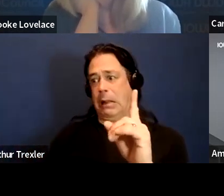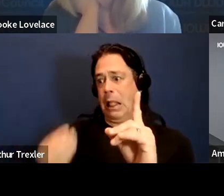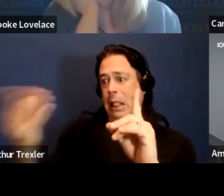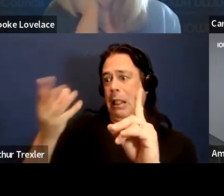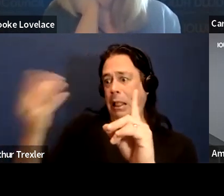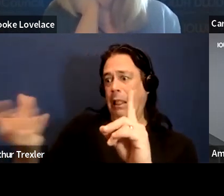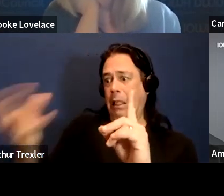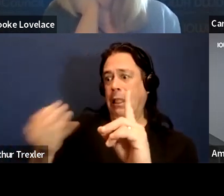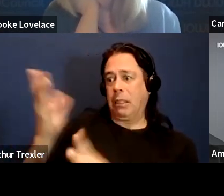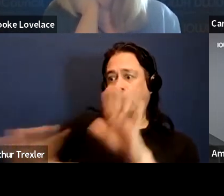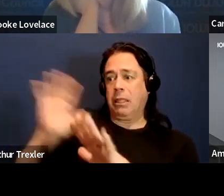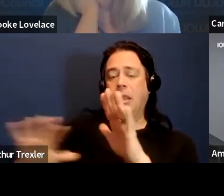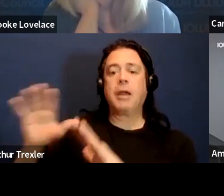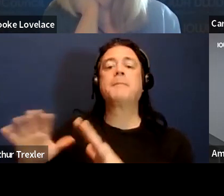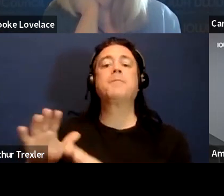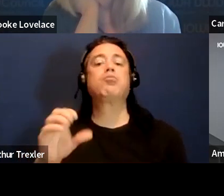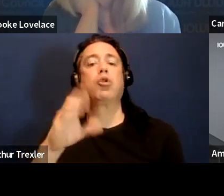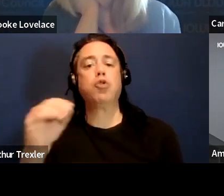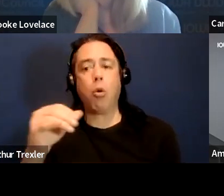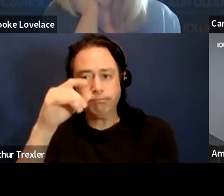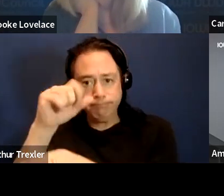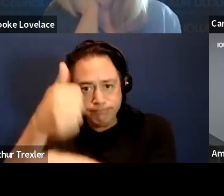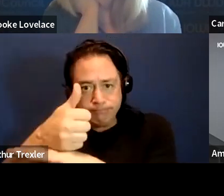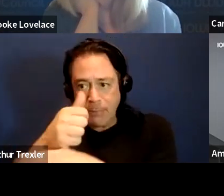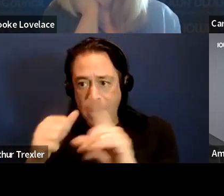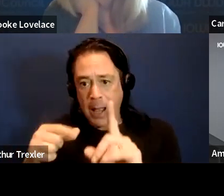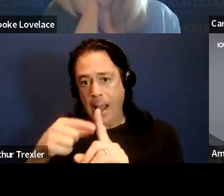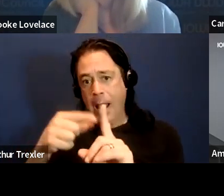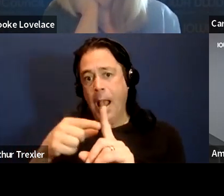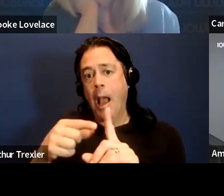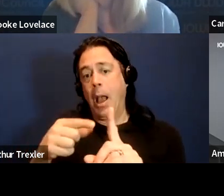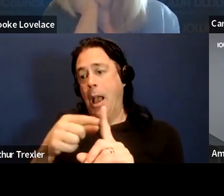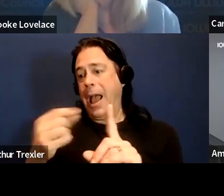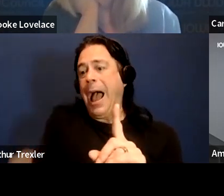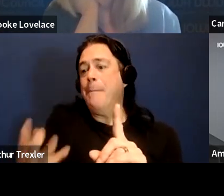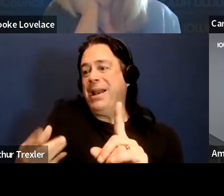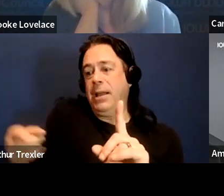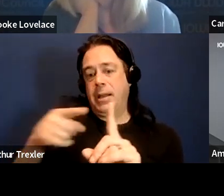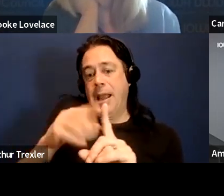this will look like is identifying and establishing case management to member ratios.